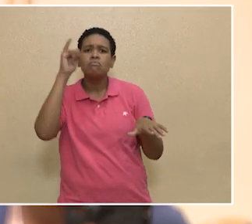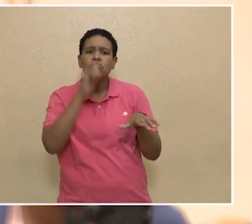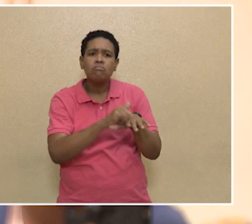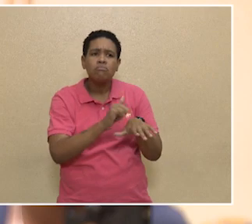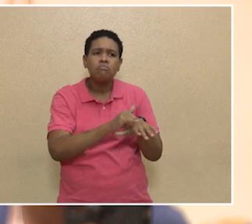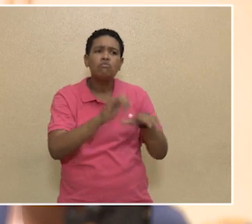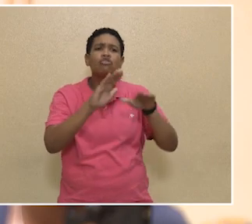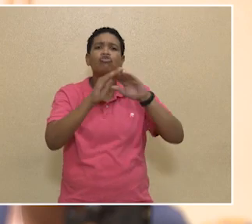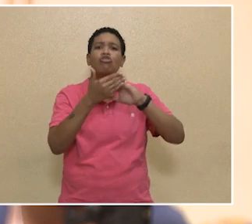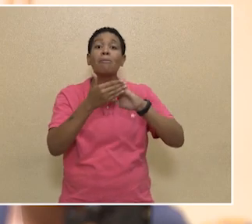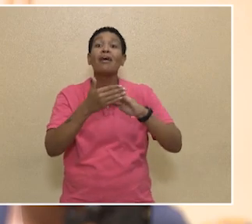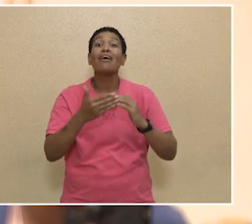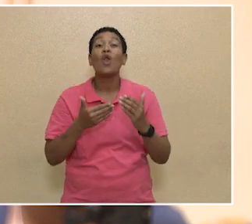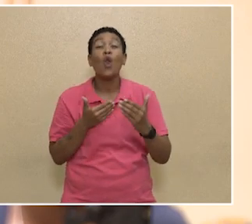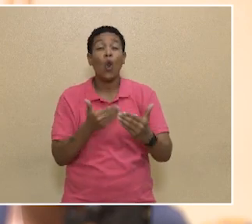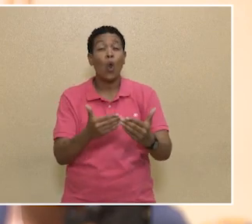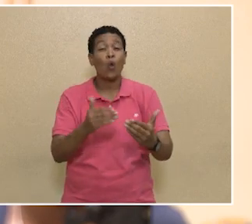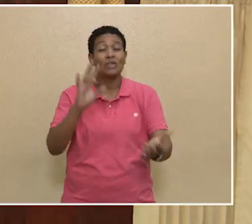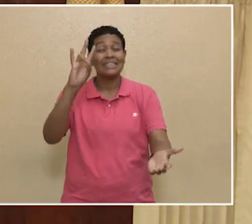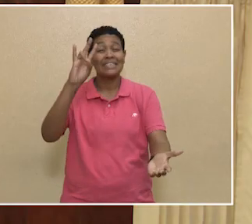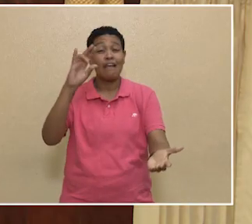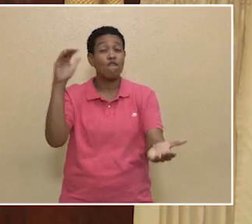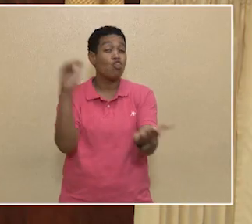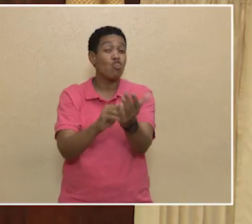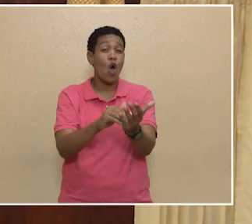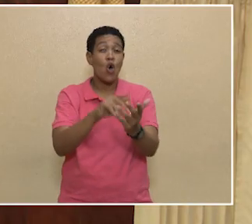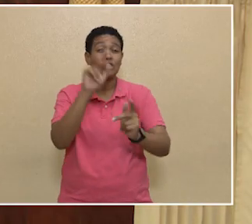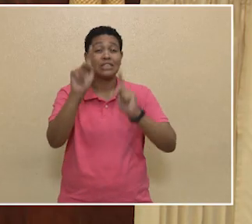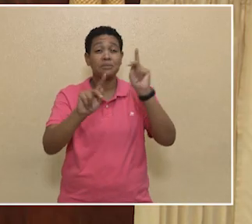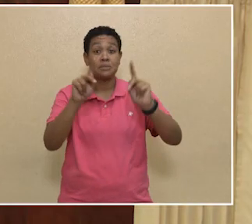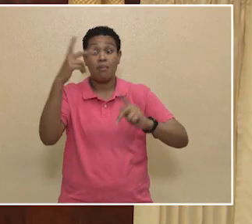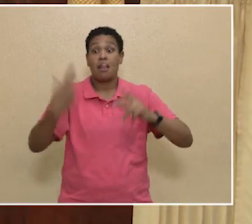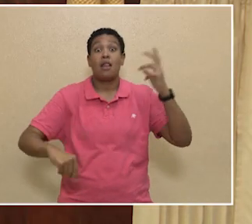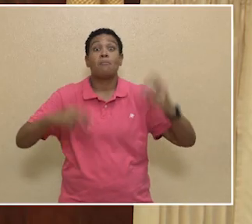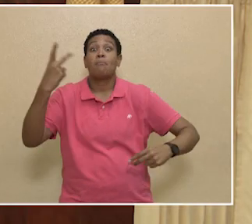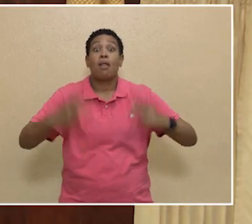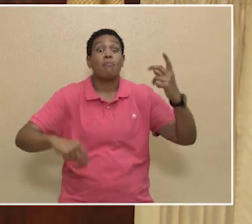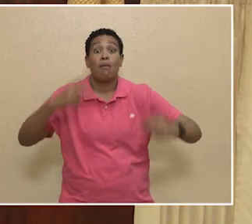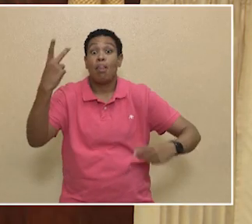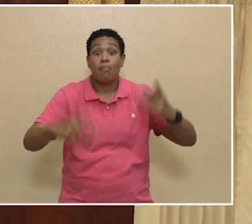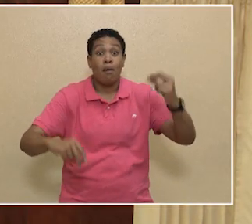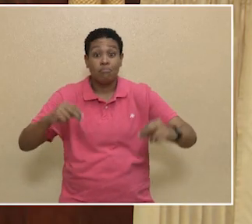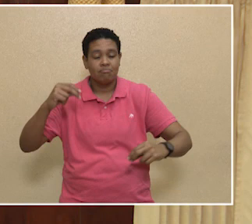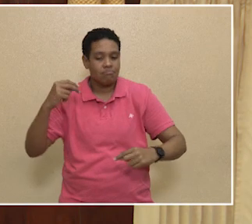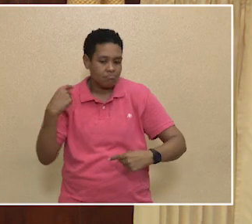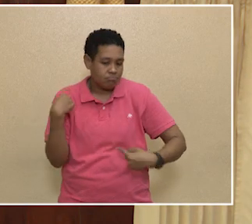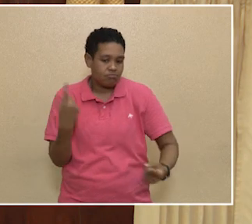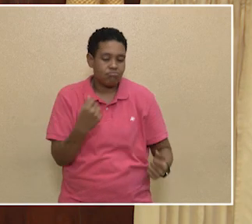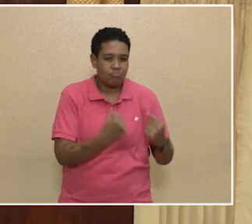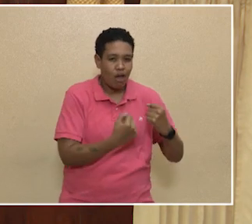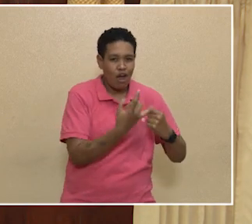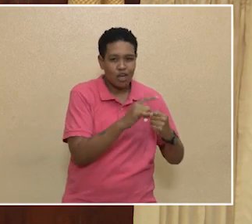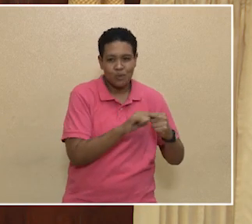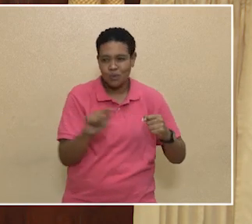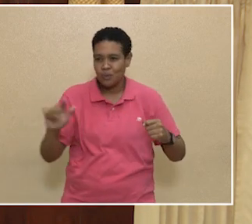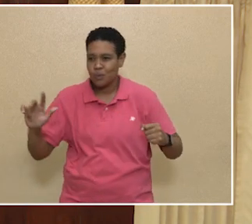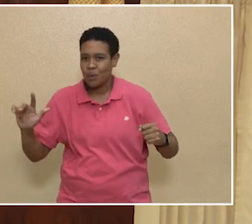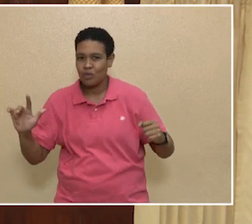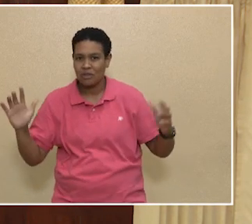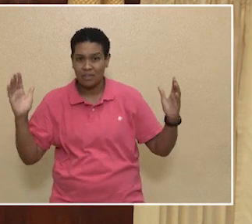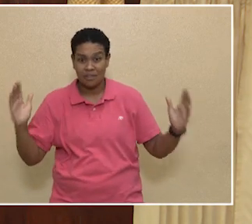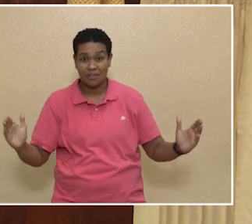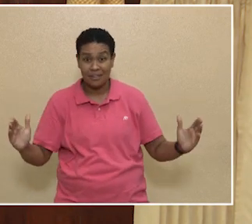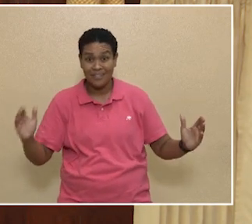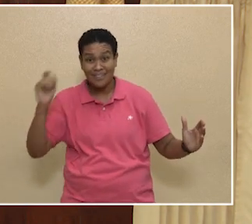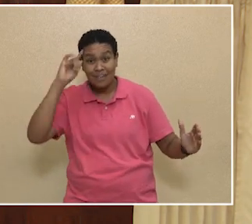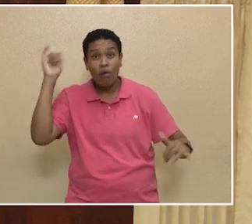to 7,000 visitors and residents and Jamaicans and citizens, of which